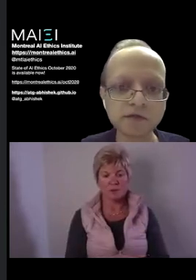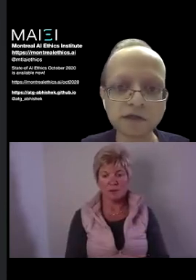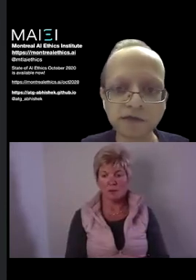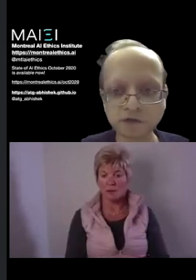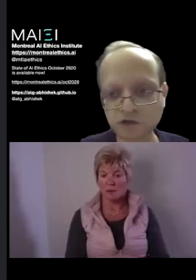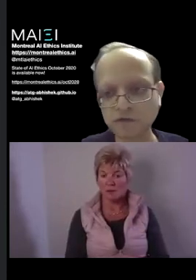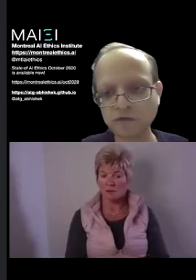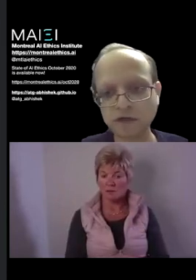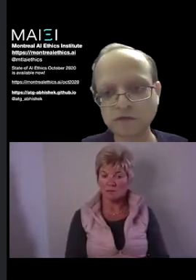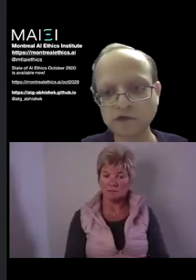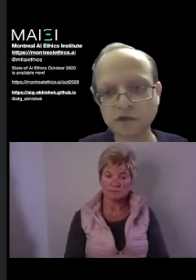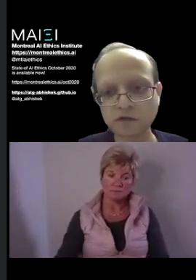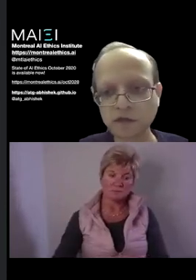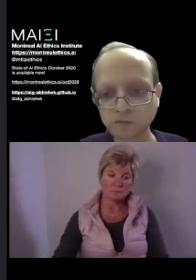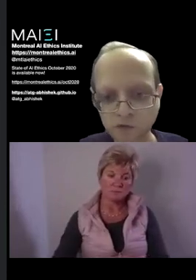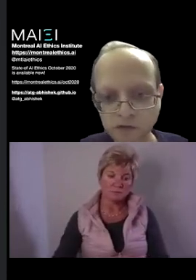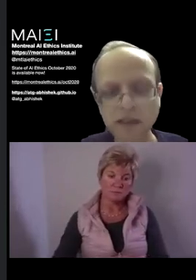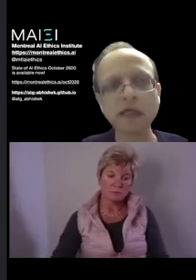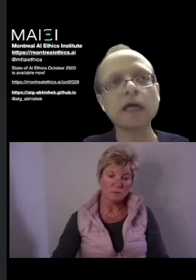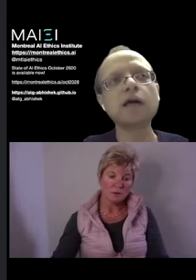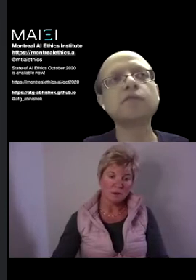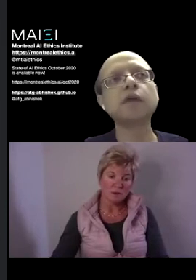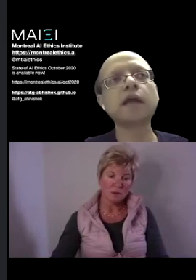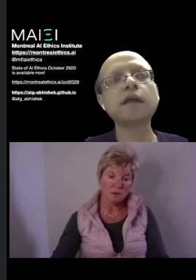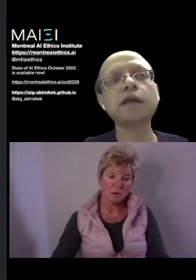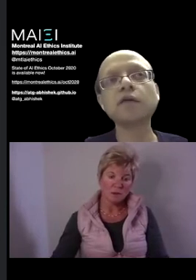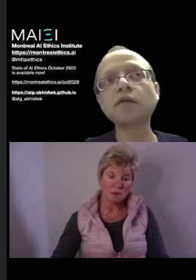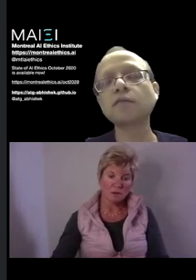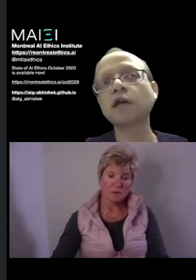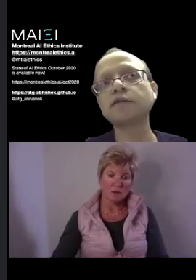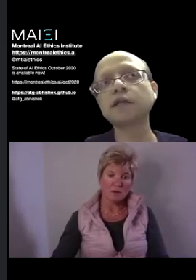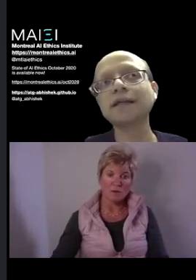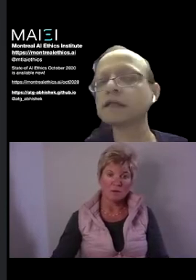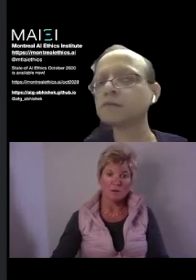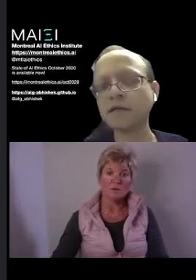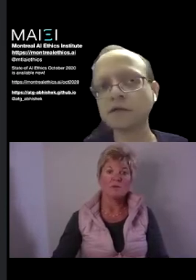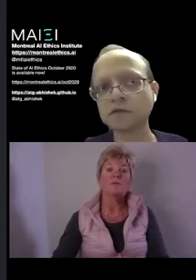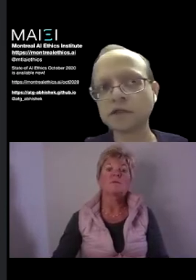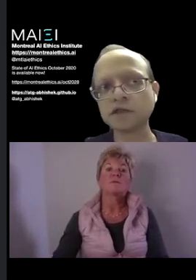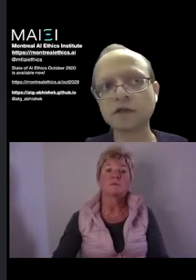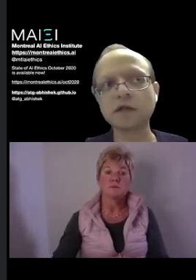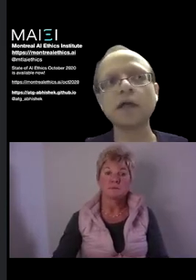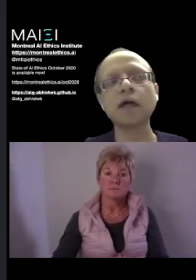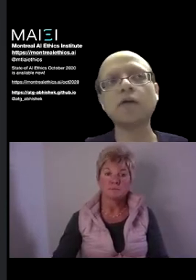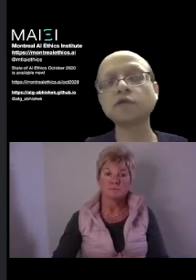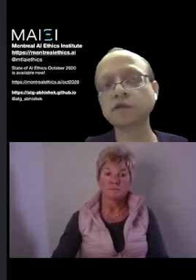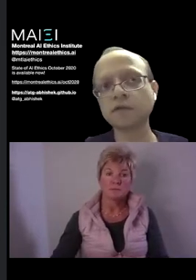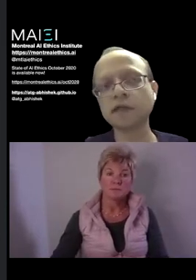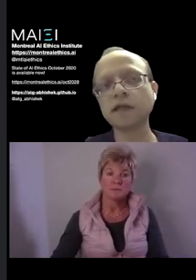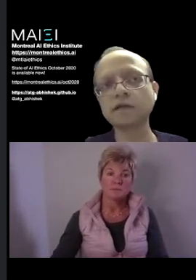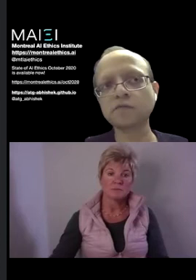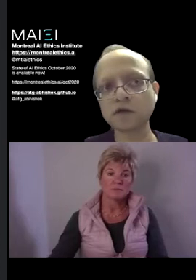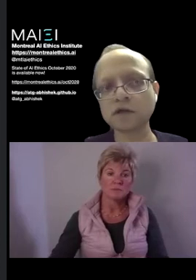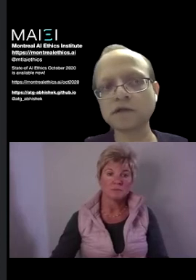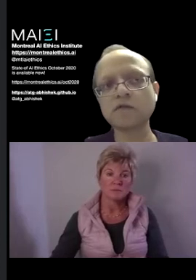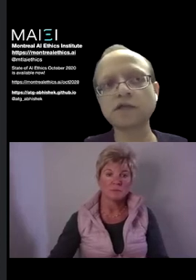the different definitions of fairness, which are really important, and a lot of them are actually incompatible with each other. Which is something